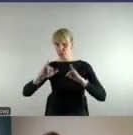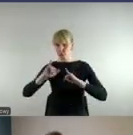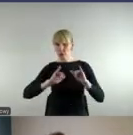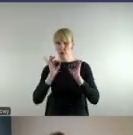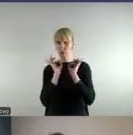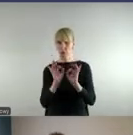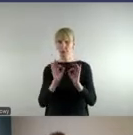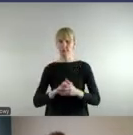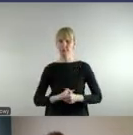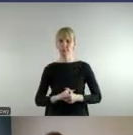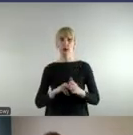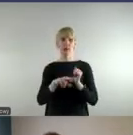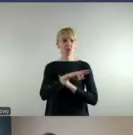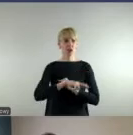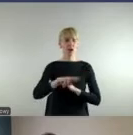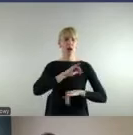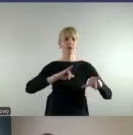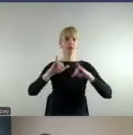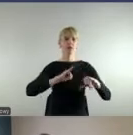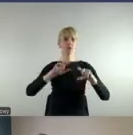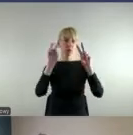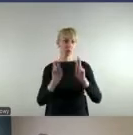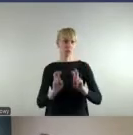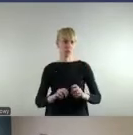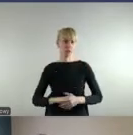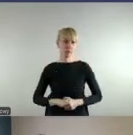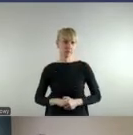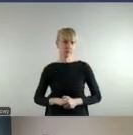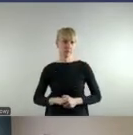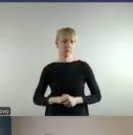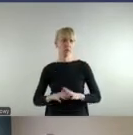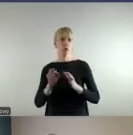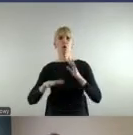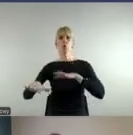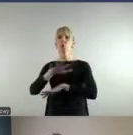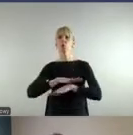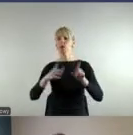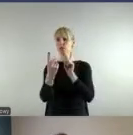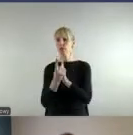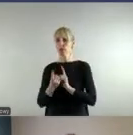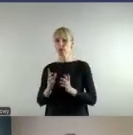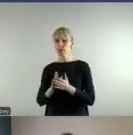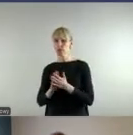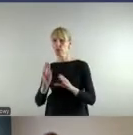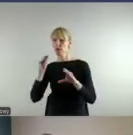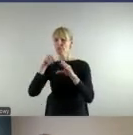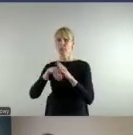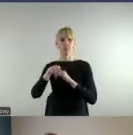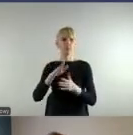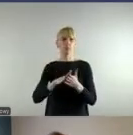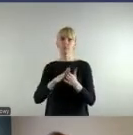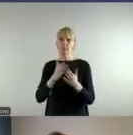input to the crisis management before they took decisions. Broad involvement of all actors early and